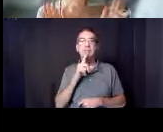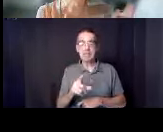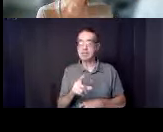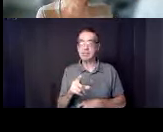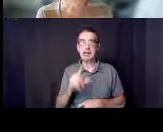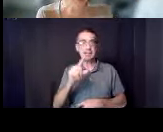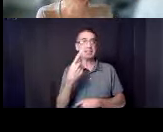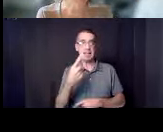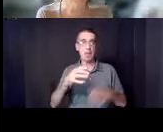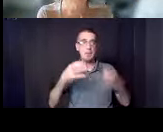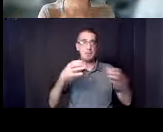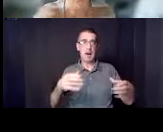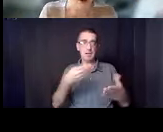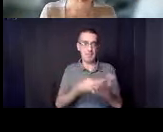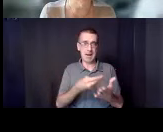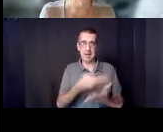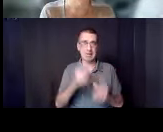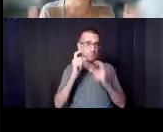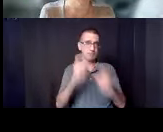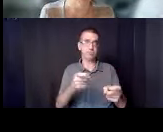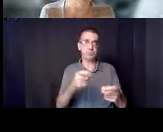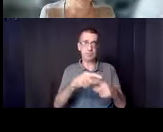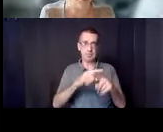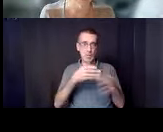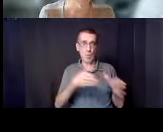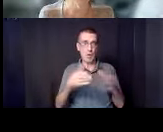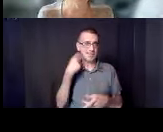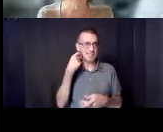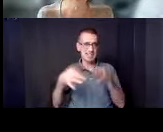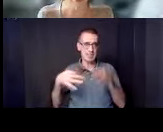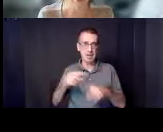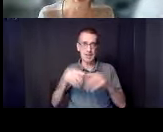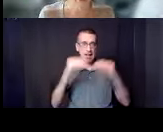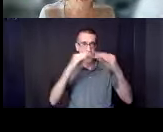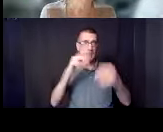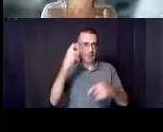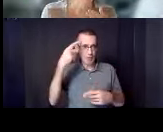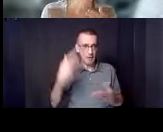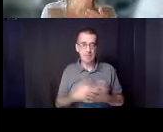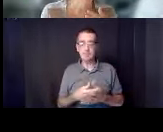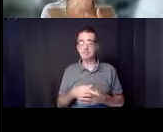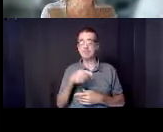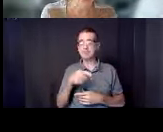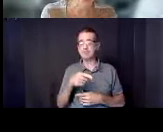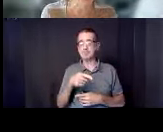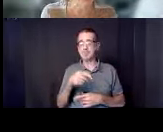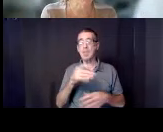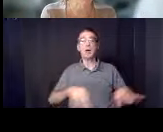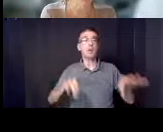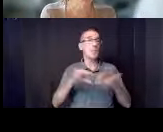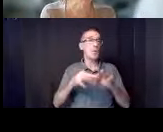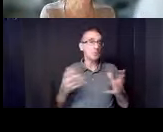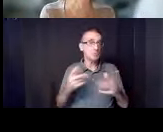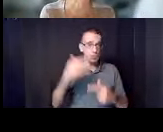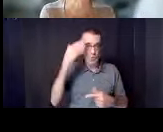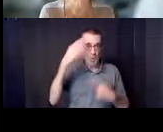a single pot of money that's given out in these ways that I just described to different levels of government. The important thing to